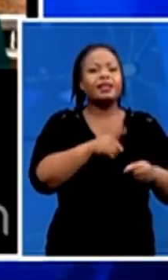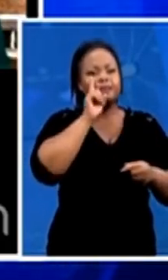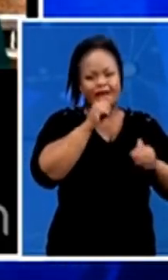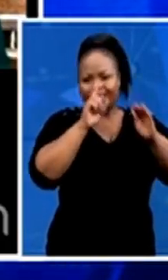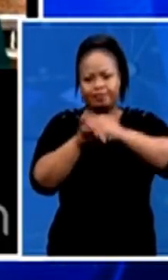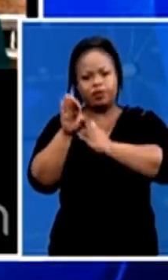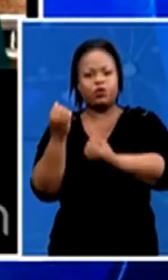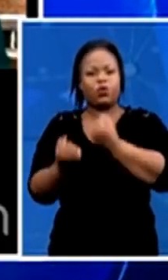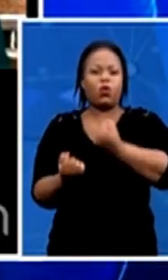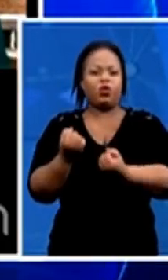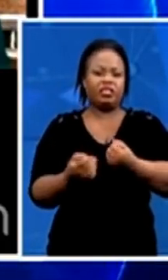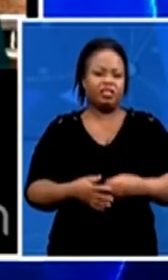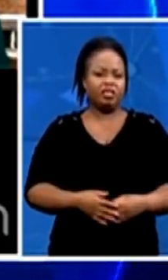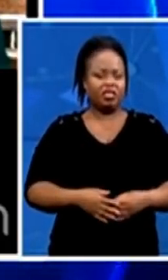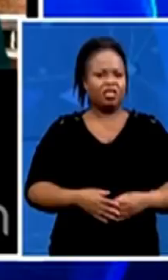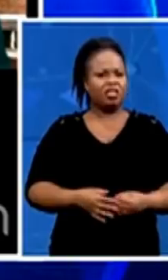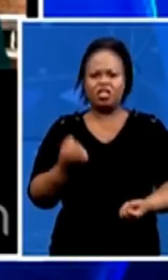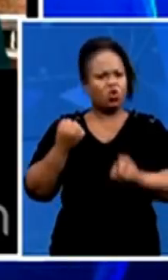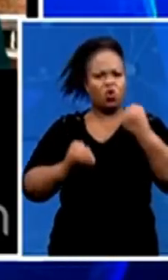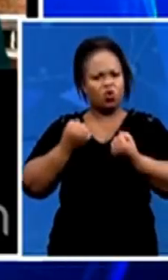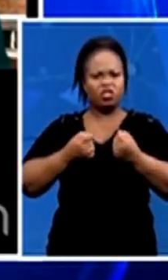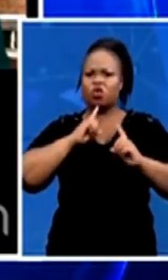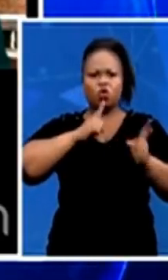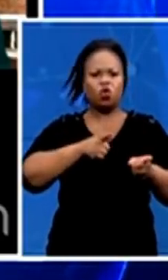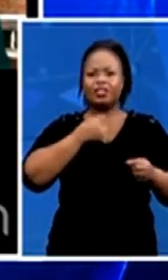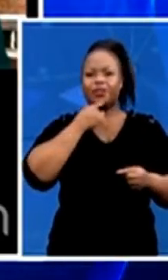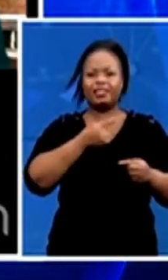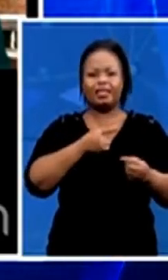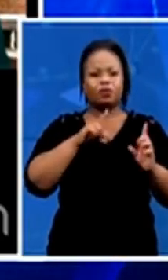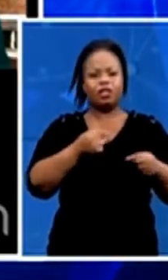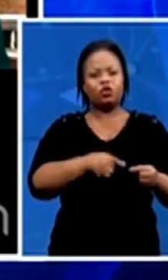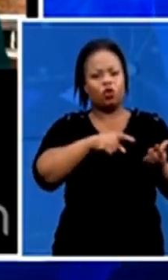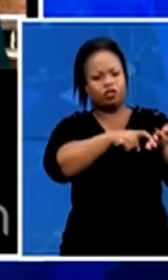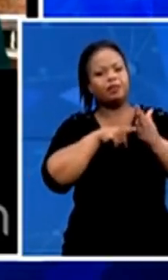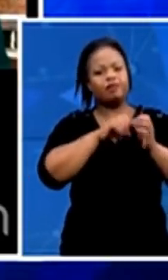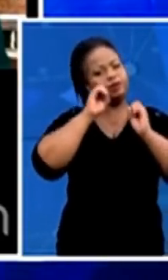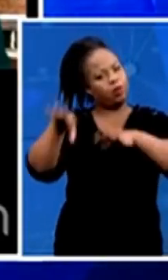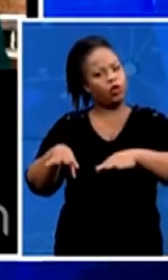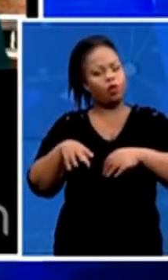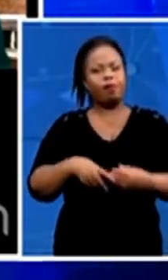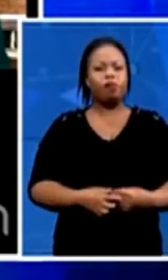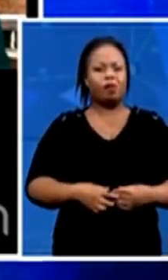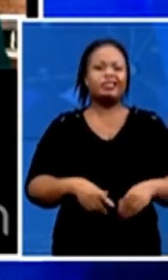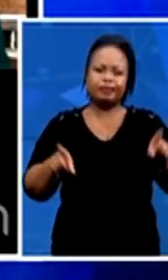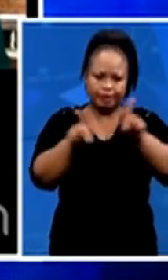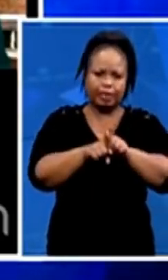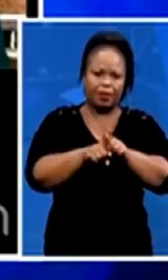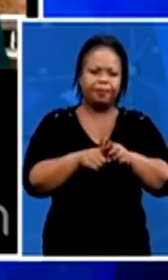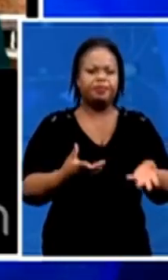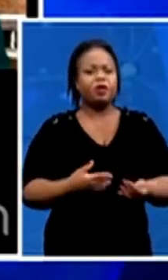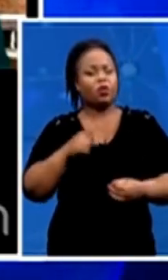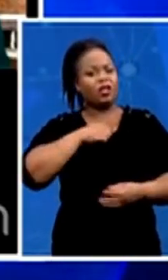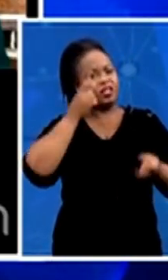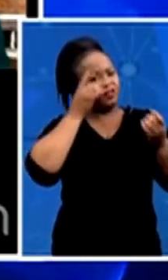not grant an order not to hold him in contempt, but a different order. It gave an order to hold him in